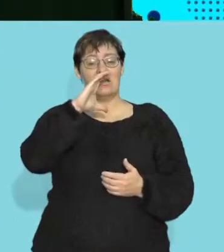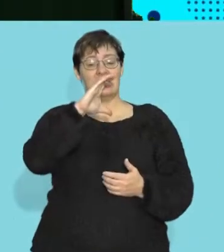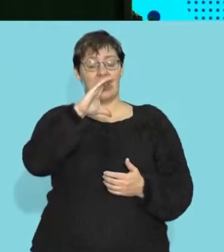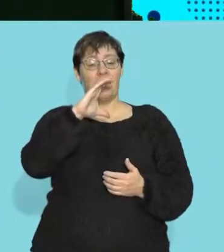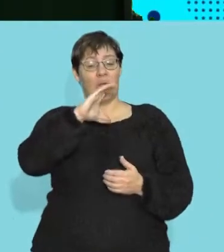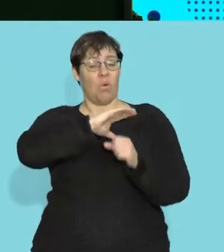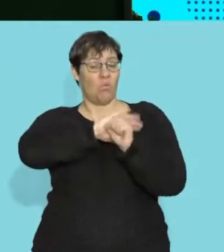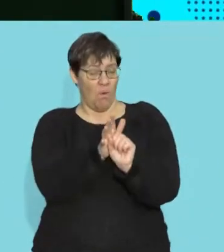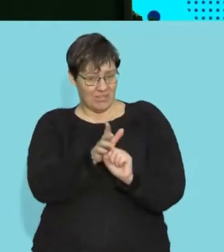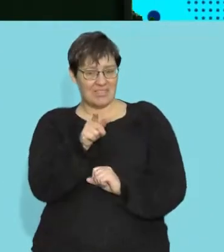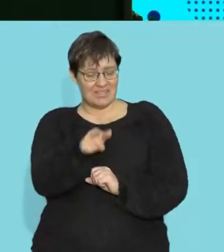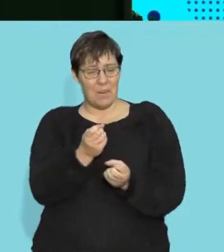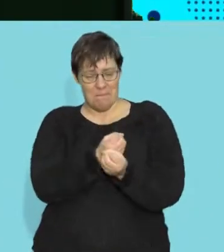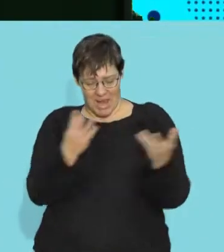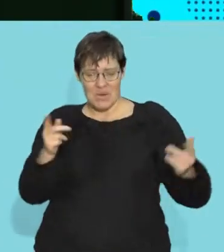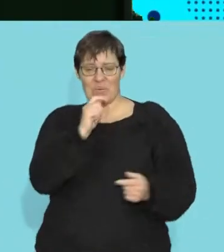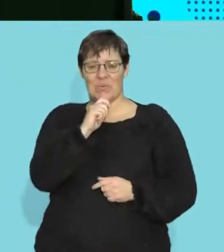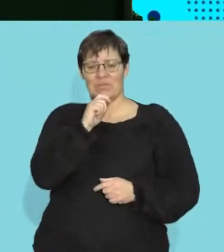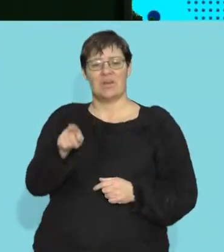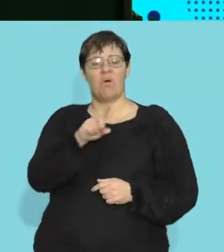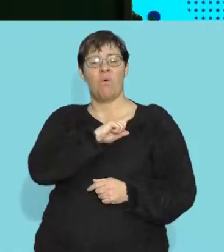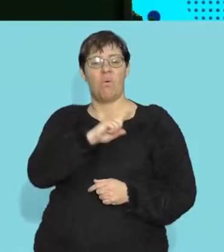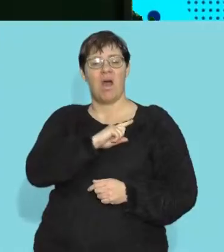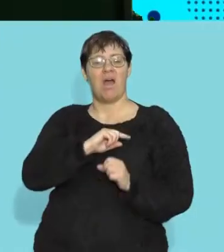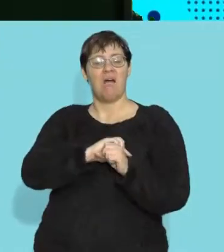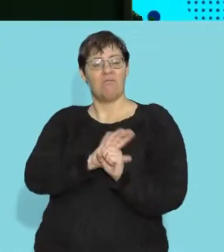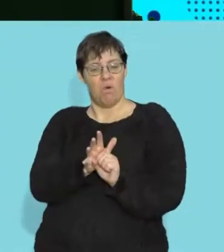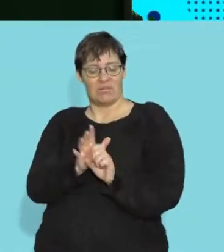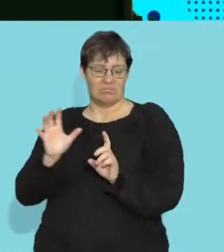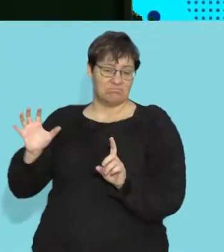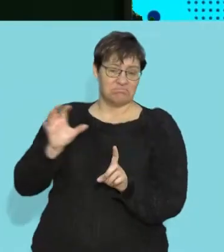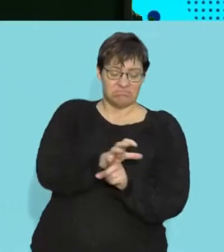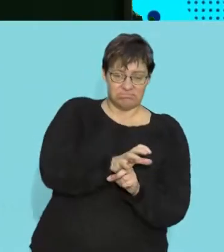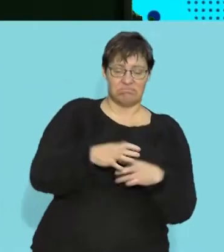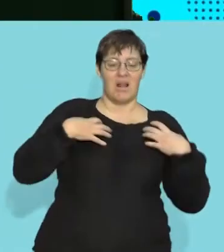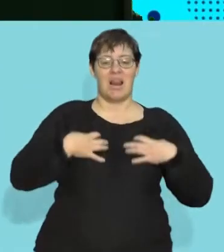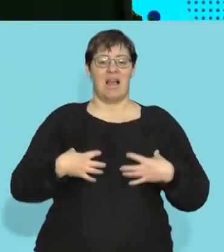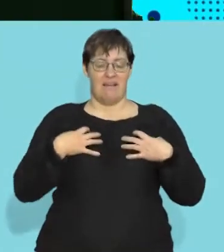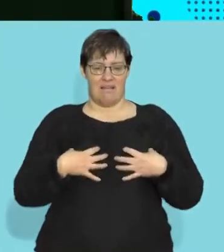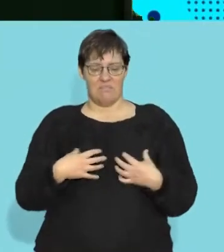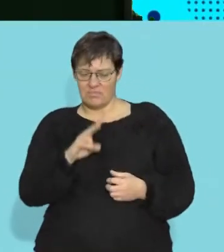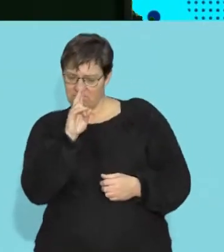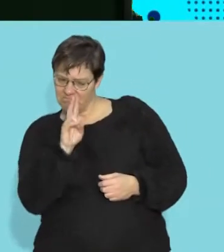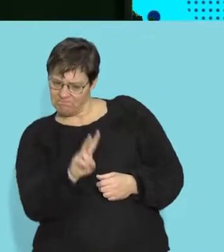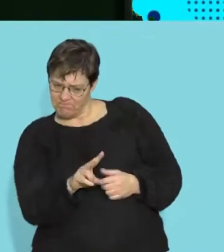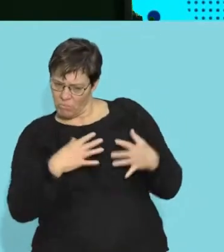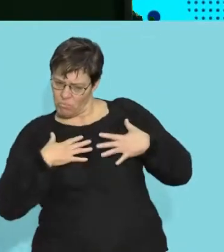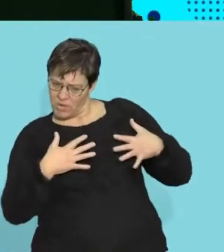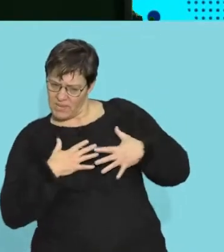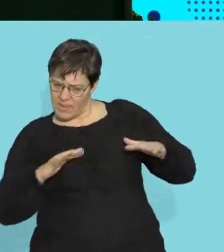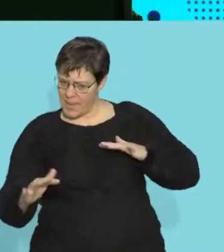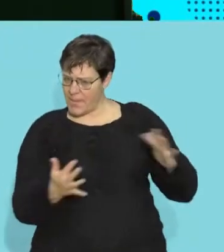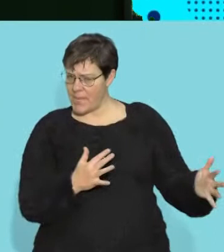COVID, a lot of people are using this machine because COVID is attacking the lungs and they need to see, all right, how are